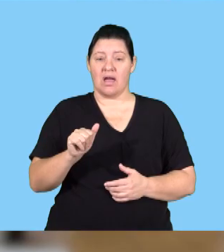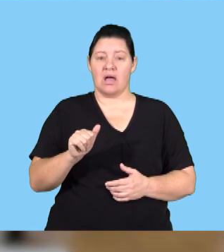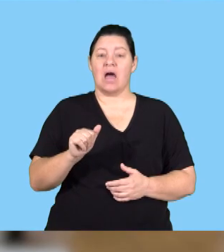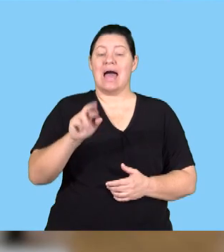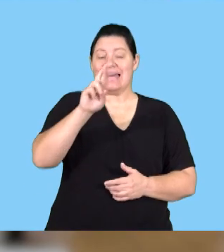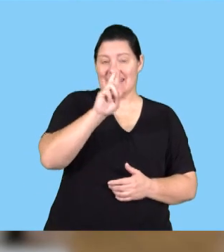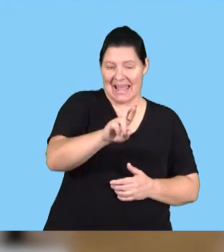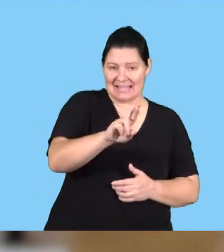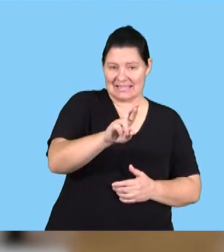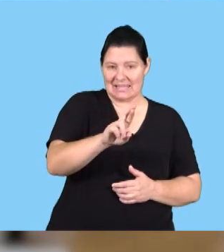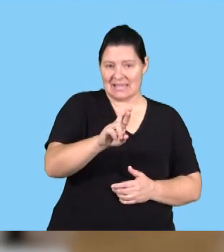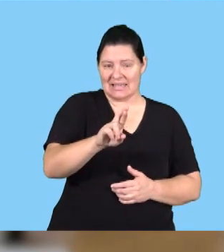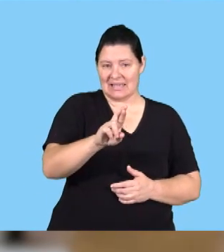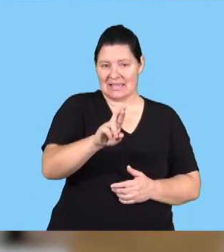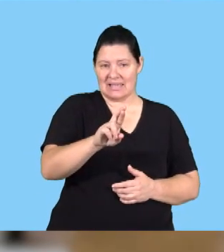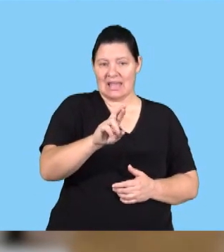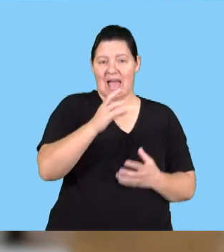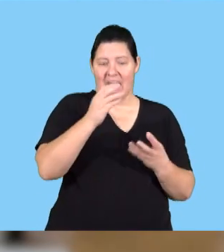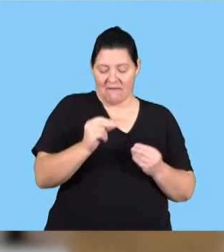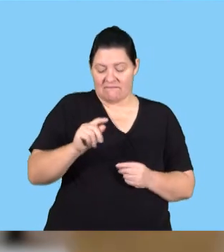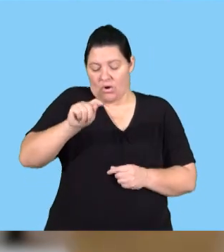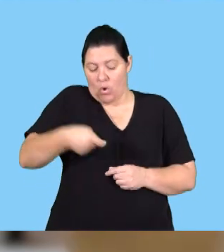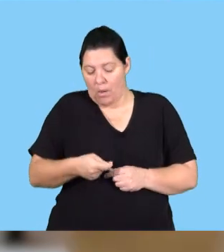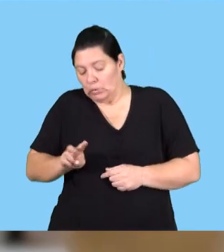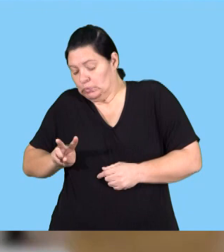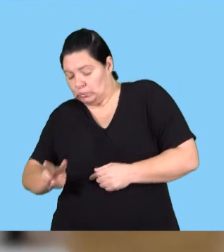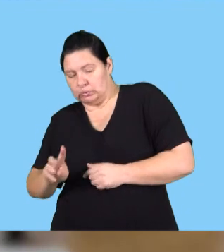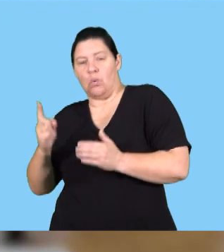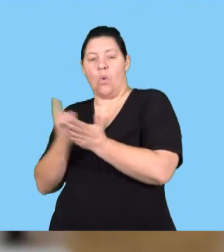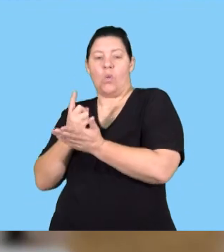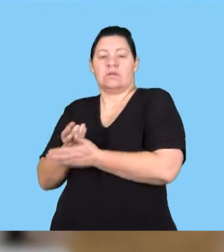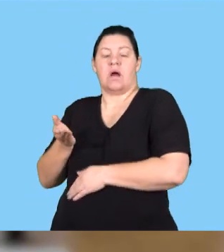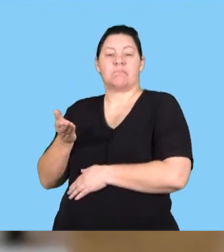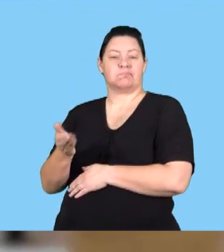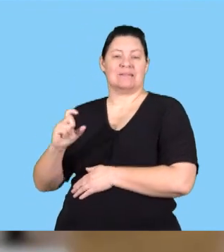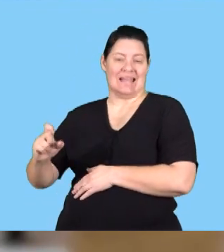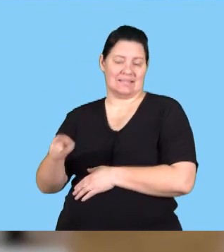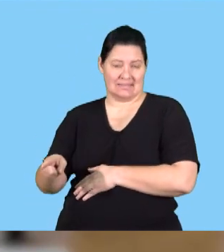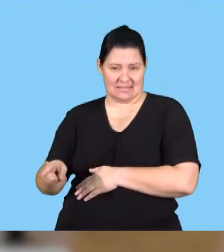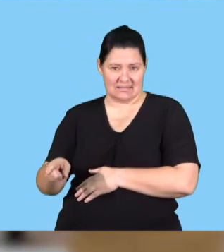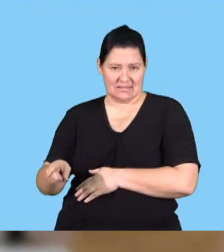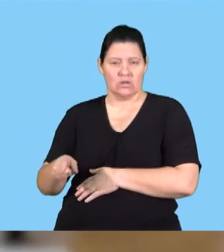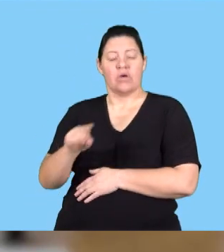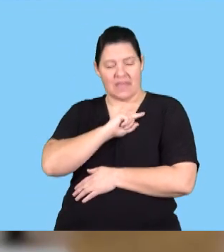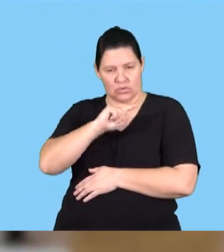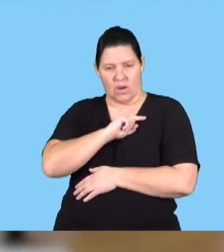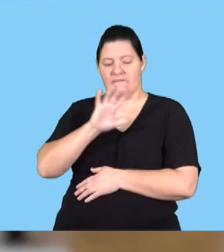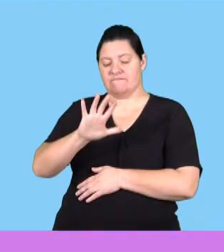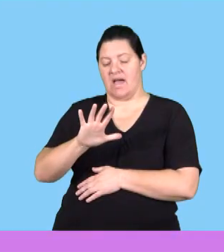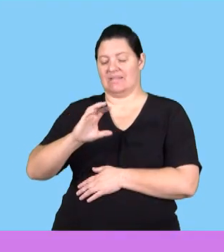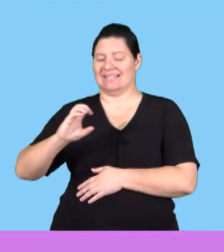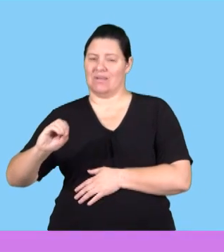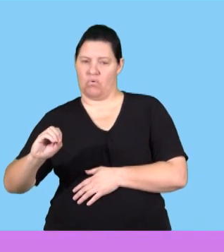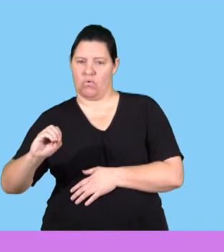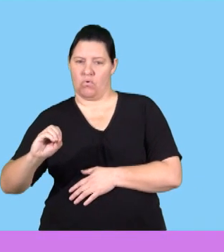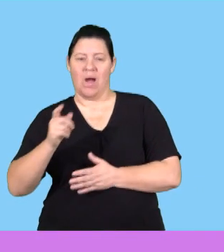context, the rents have got 2 decimals after a comma. So if you have comma 5, we add 0 and we